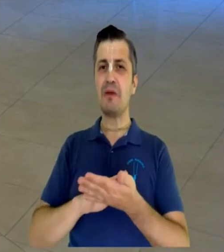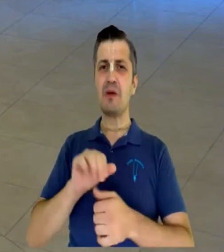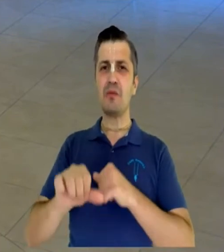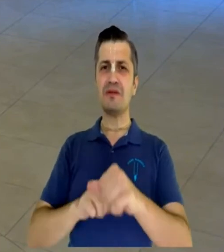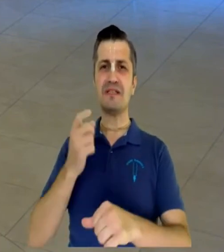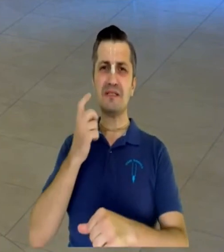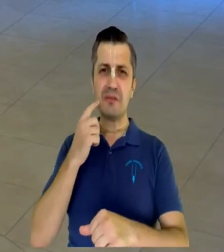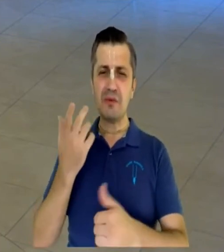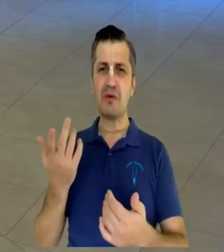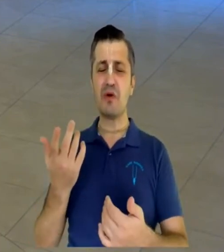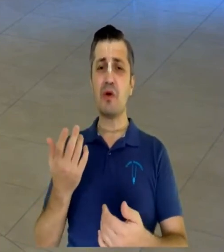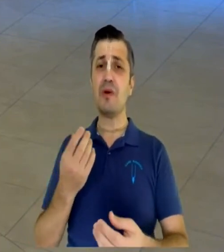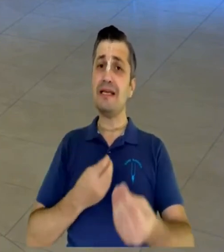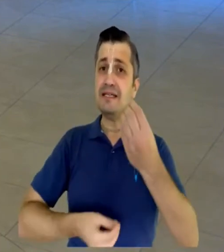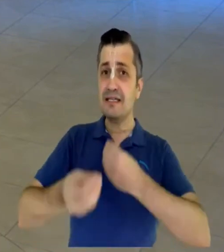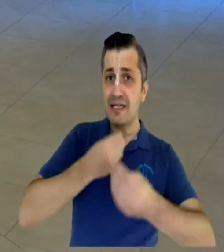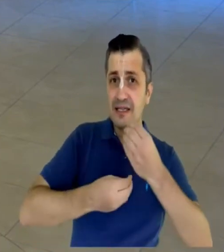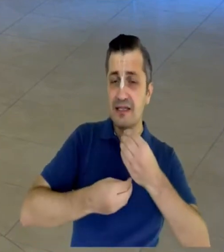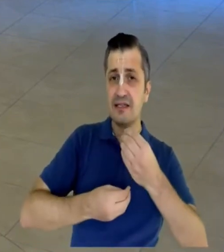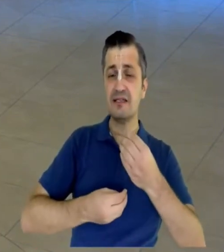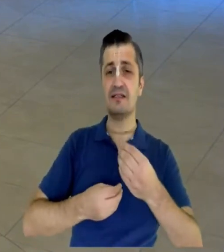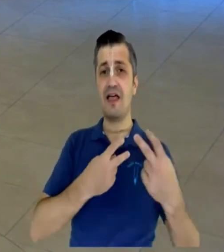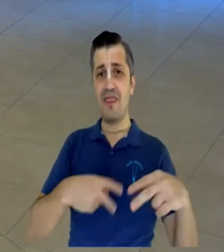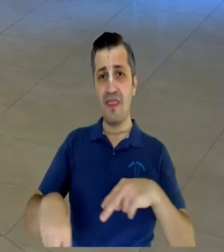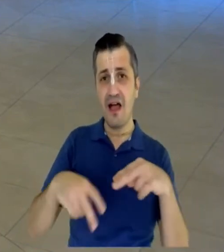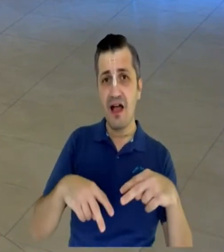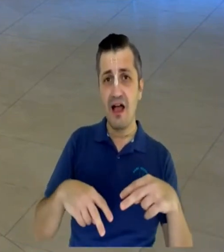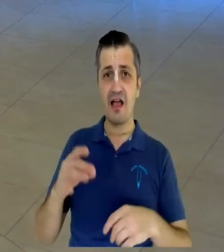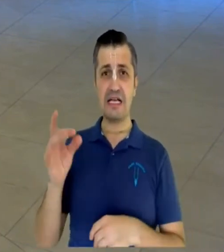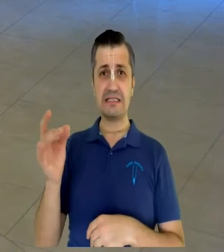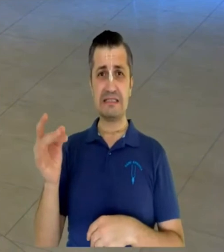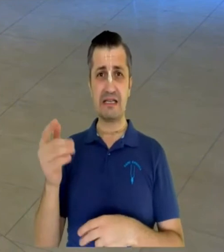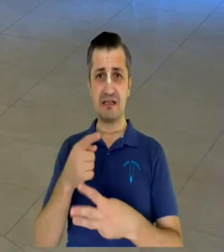have a wonderful time and achieve the goal of life in that sense.